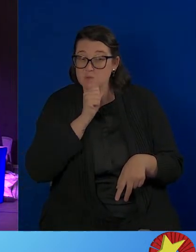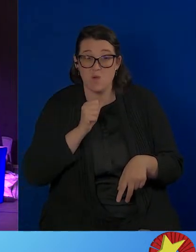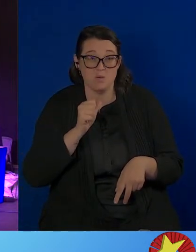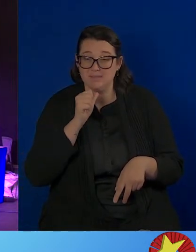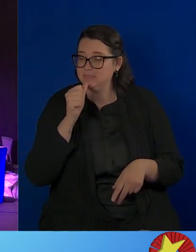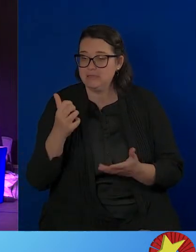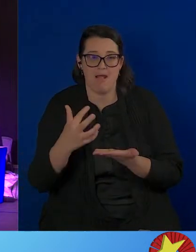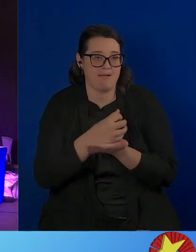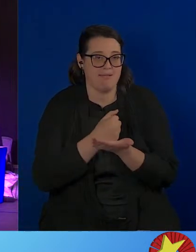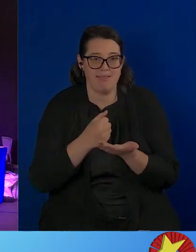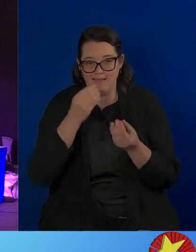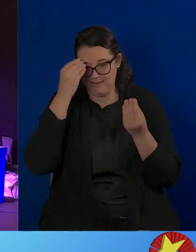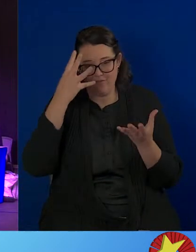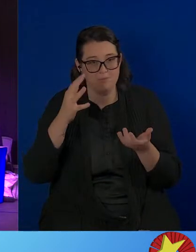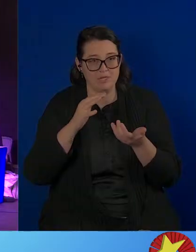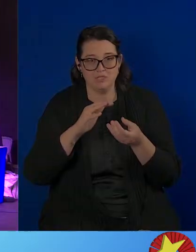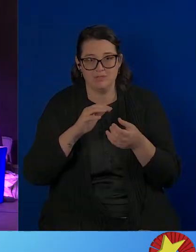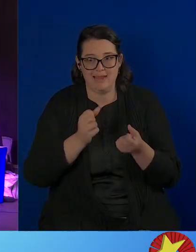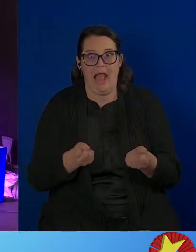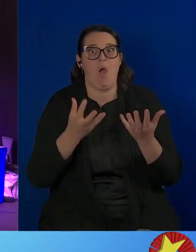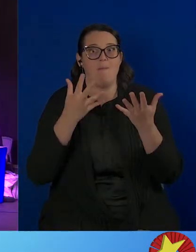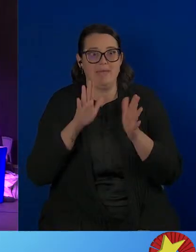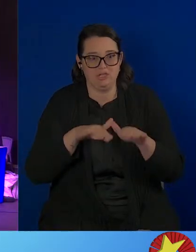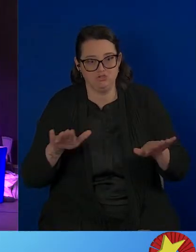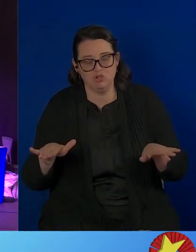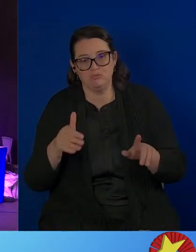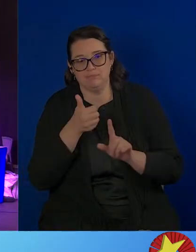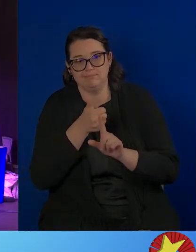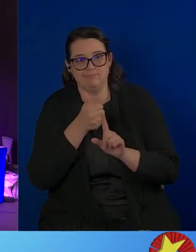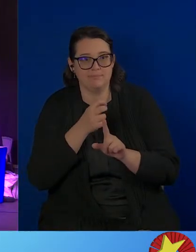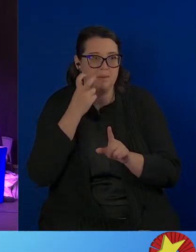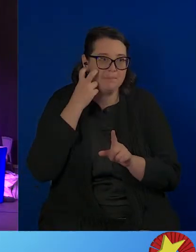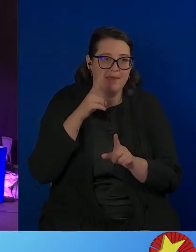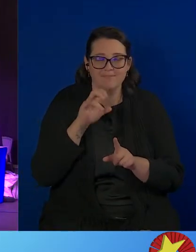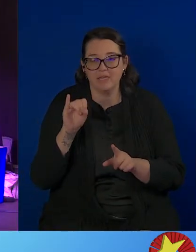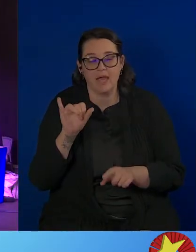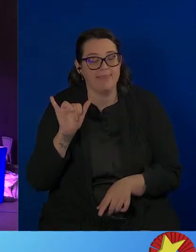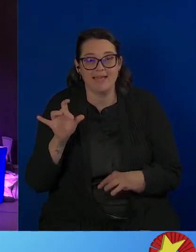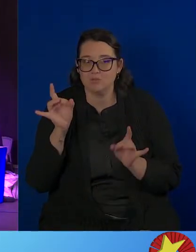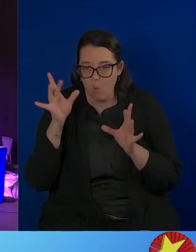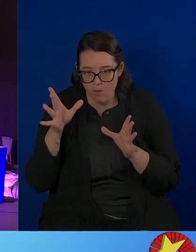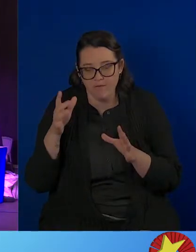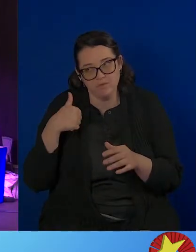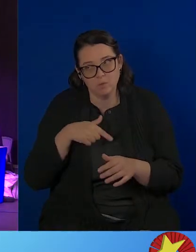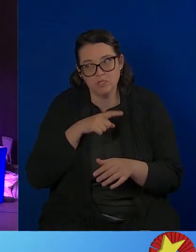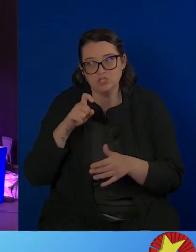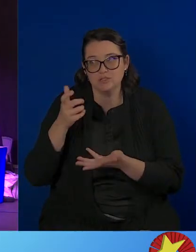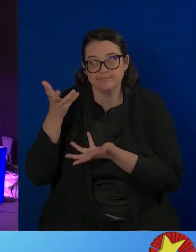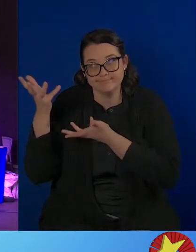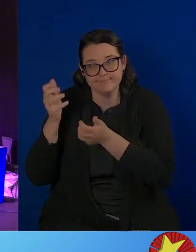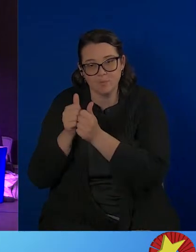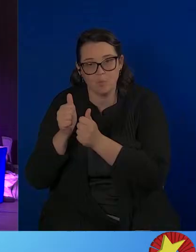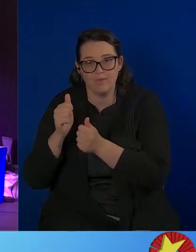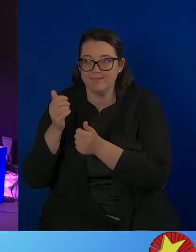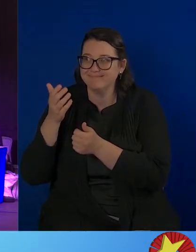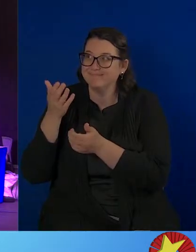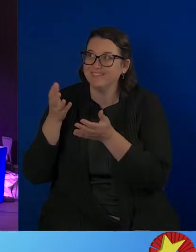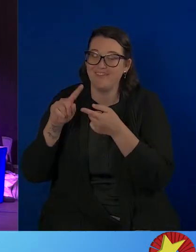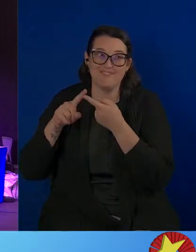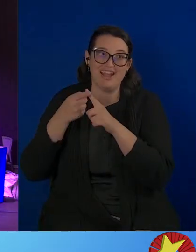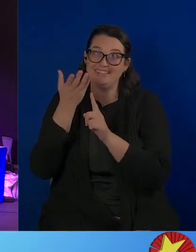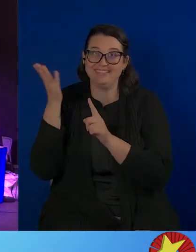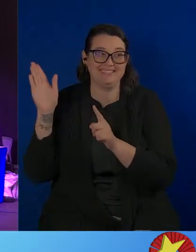visual impairment. Appalling. I think we can work on that with our friends at the state. That being said, if we just look at the incident rate